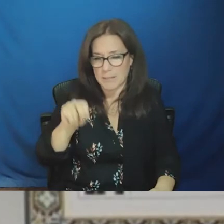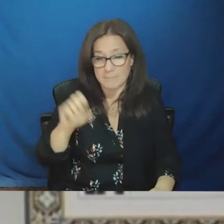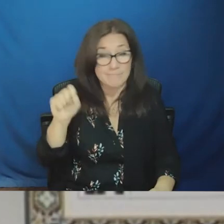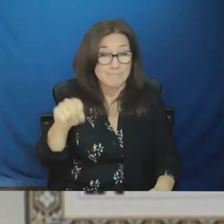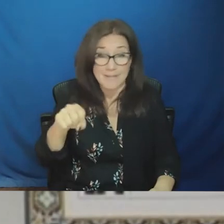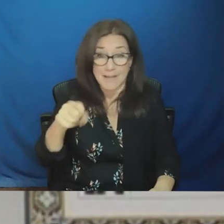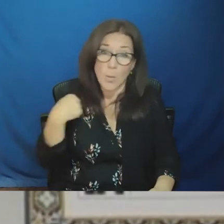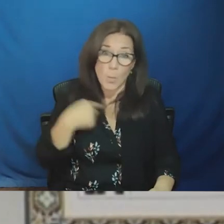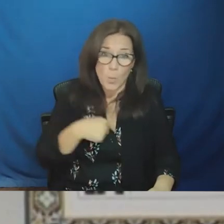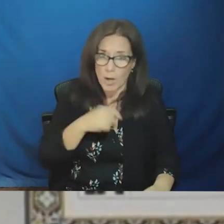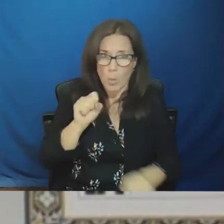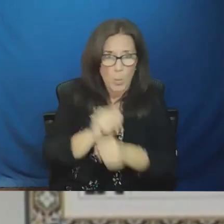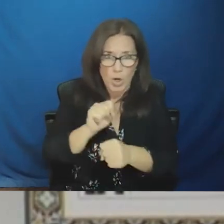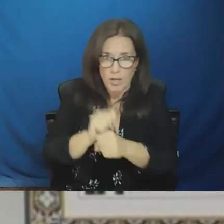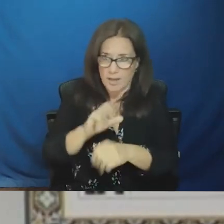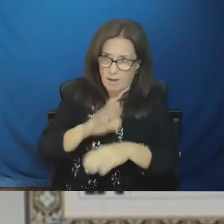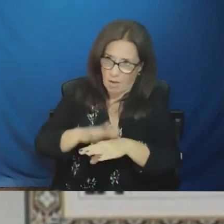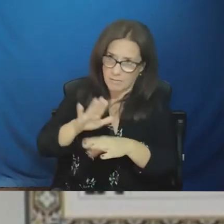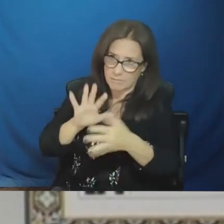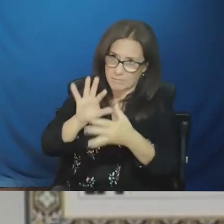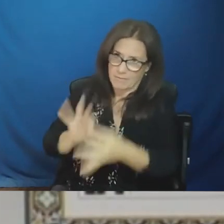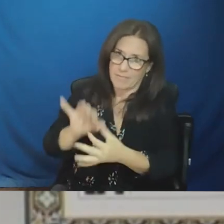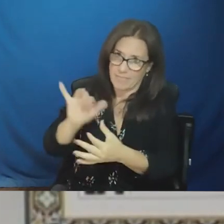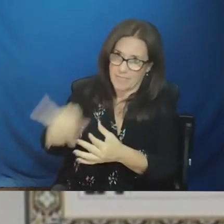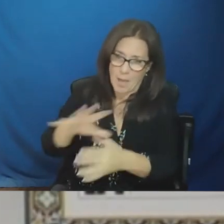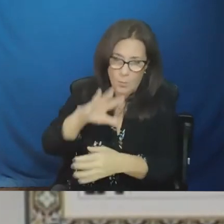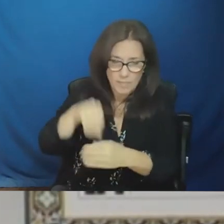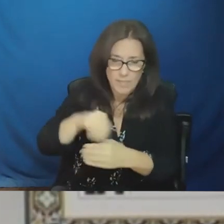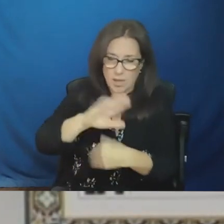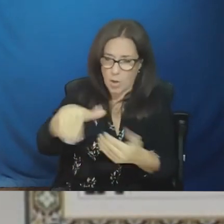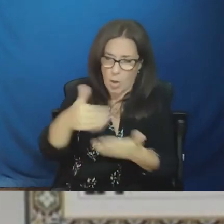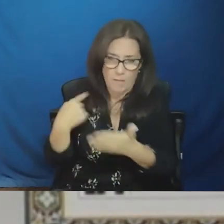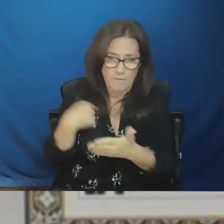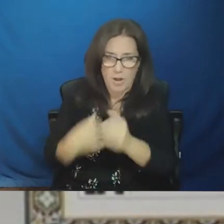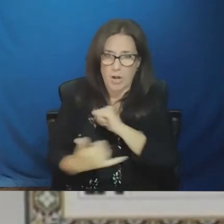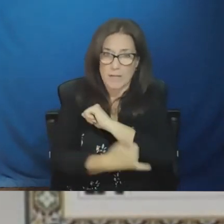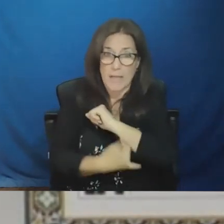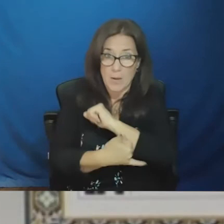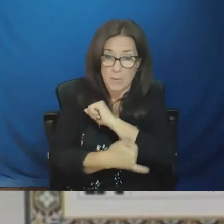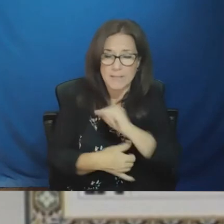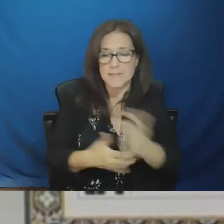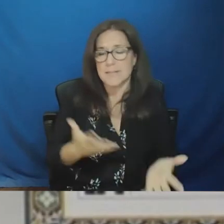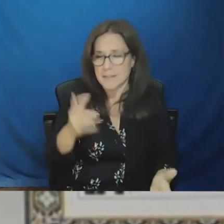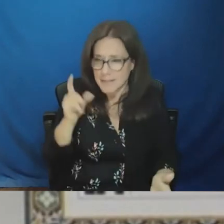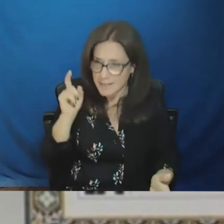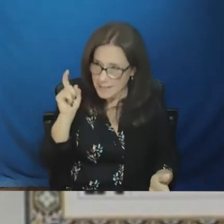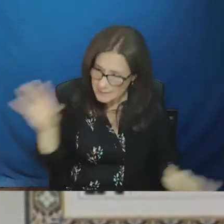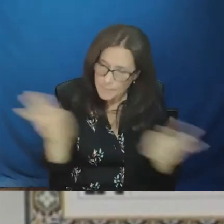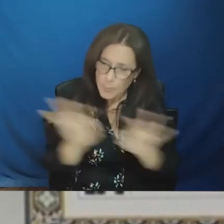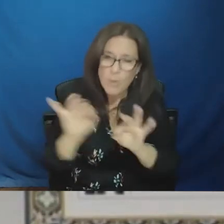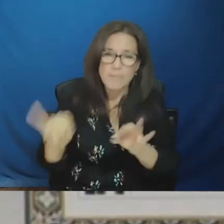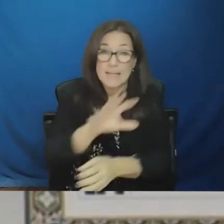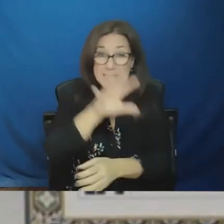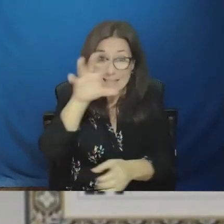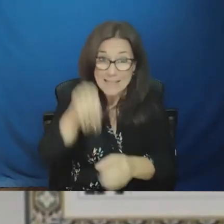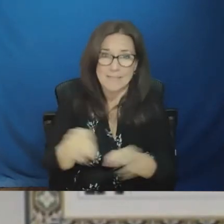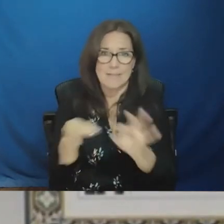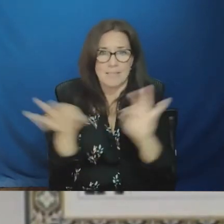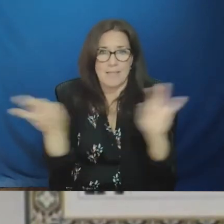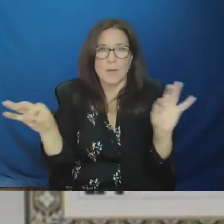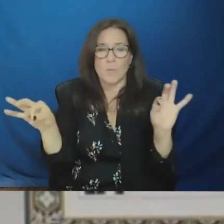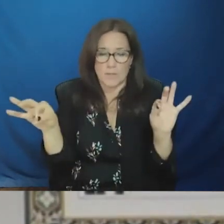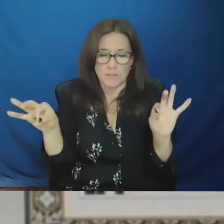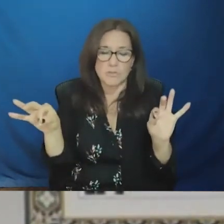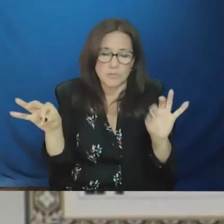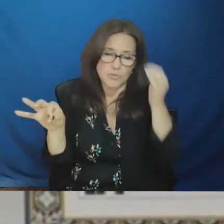Fives, and it just has to be in our language. It's just innate in everything that we're talking about for future things. What are we looking at the